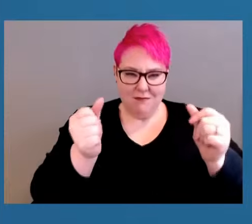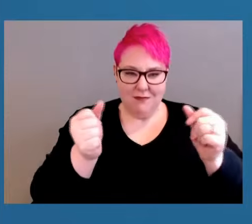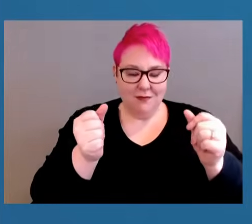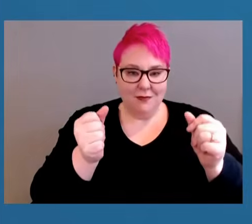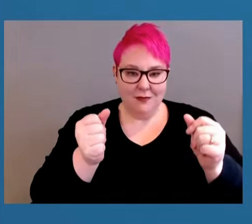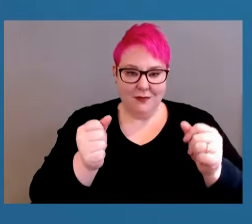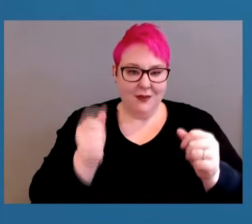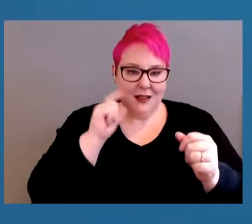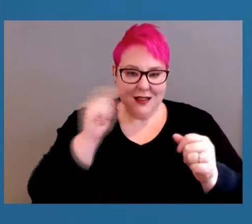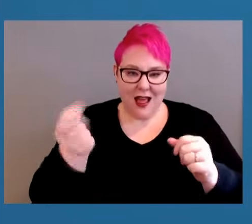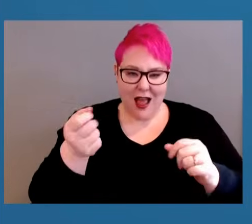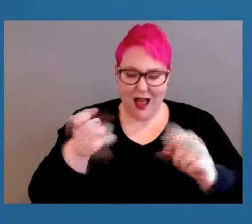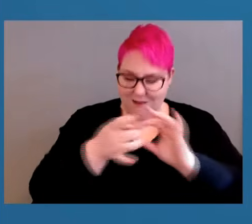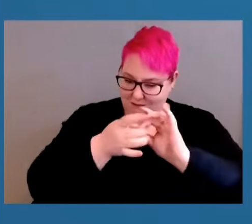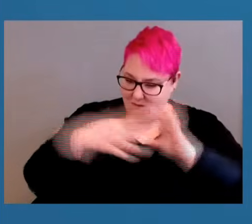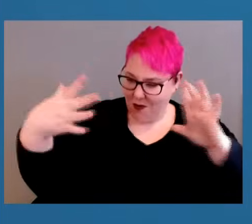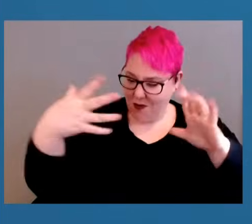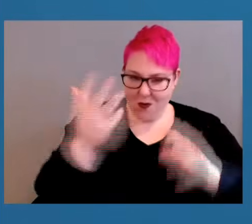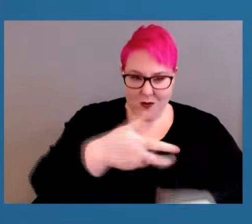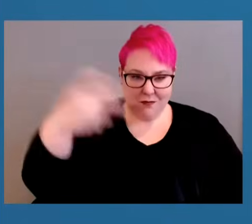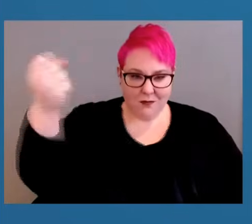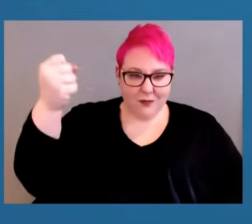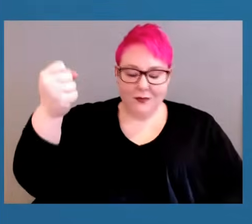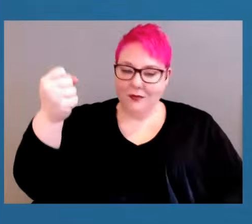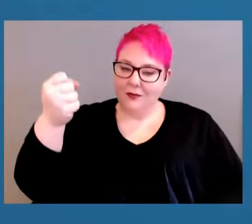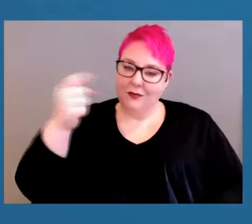so shockingly.